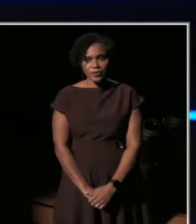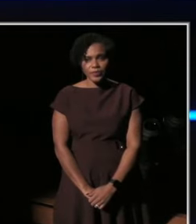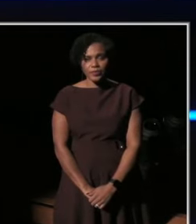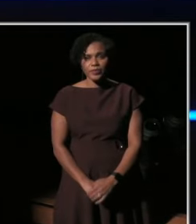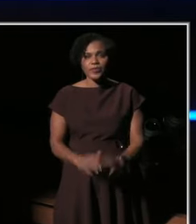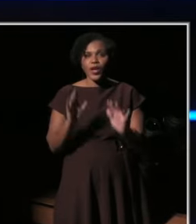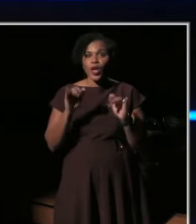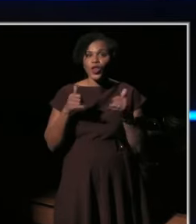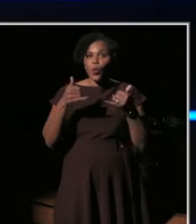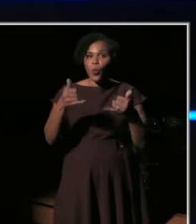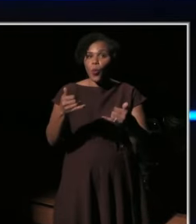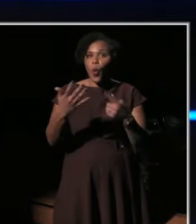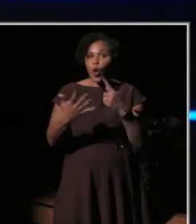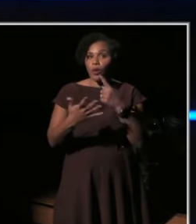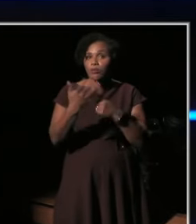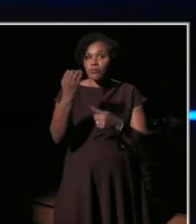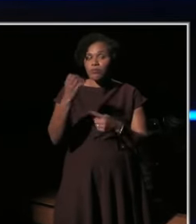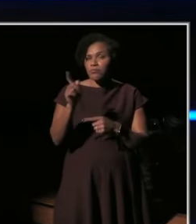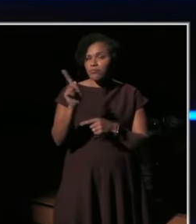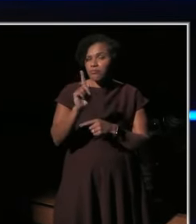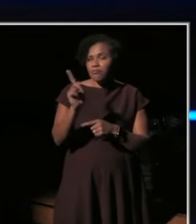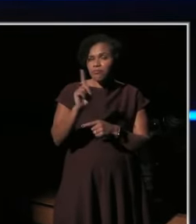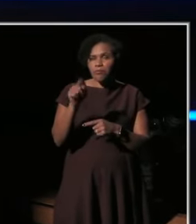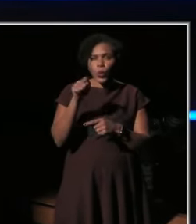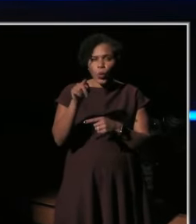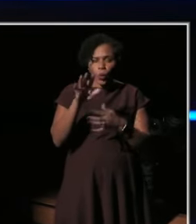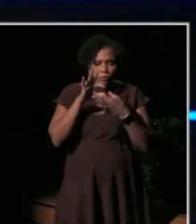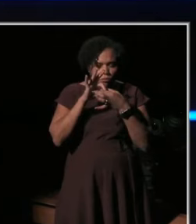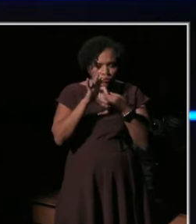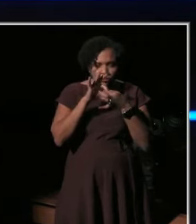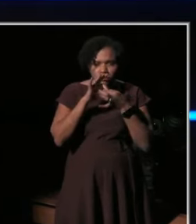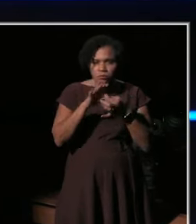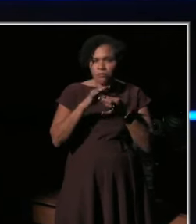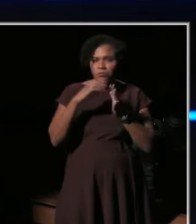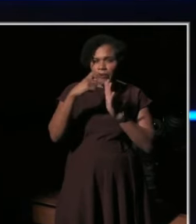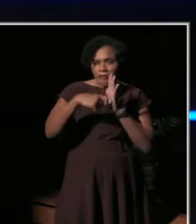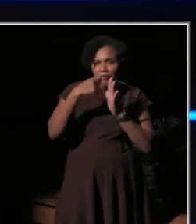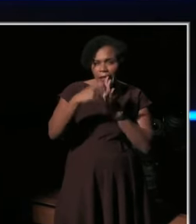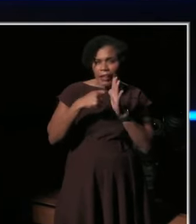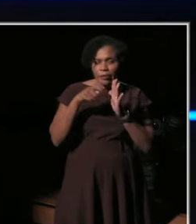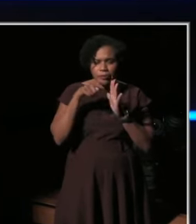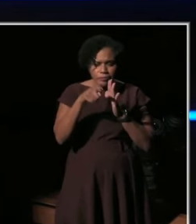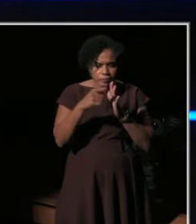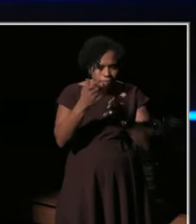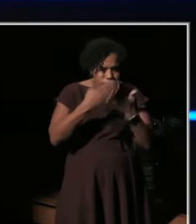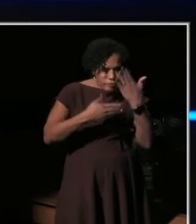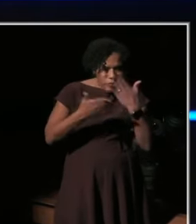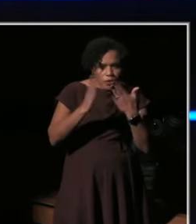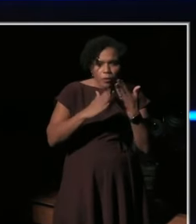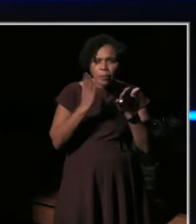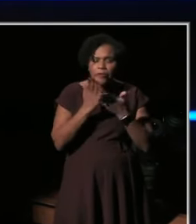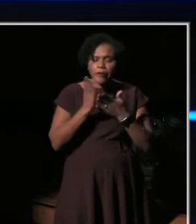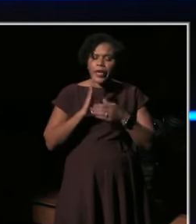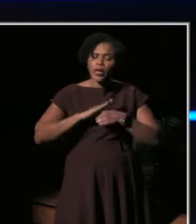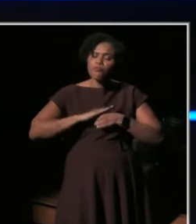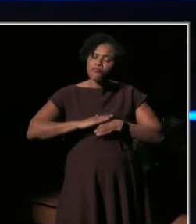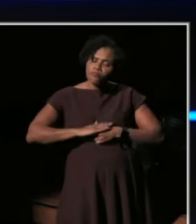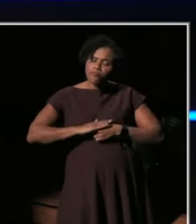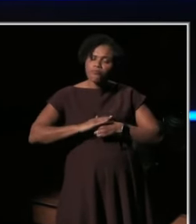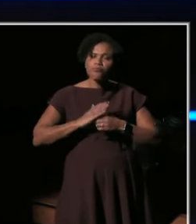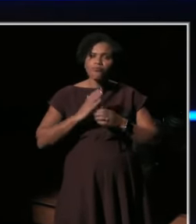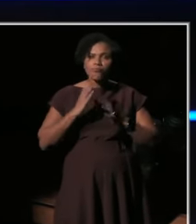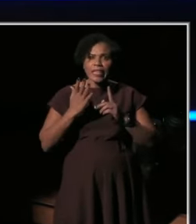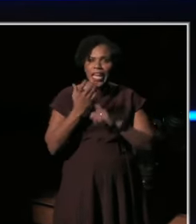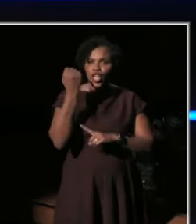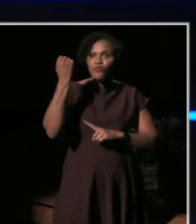The award goes to an engaging film which tells the story of a quiet hero, showcasing the physical impact of